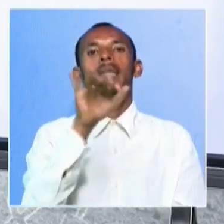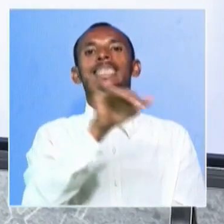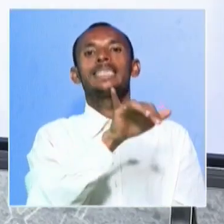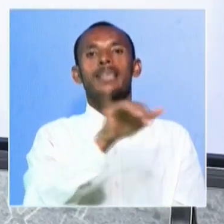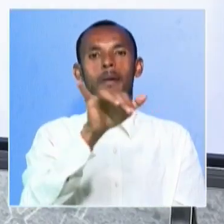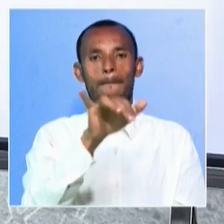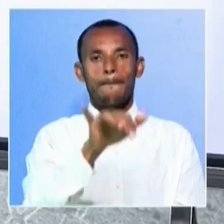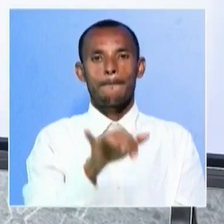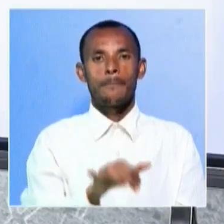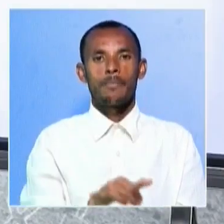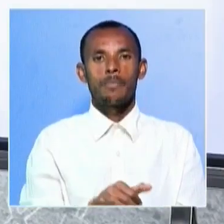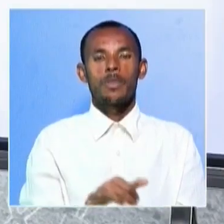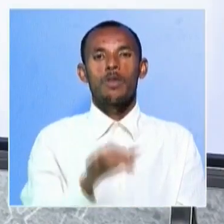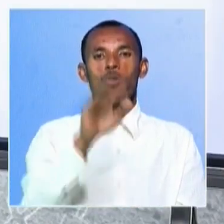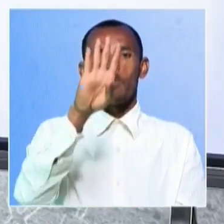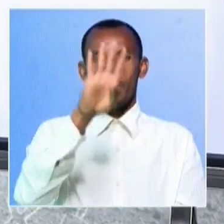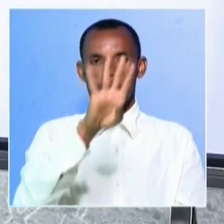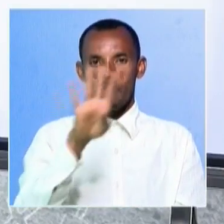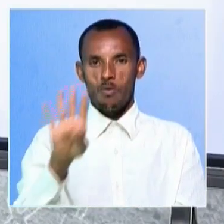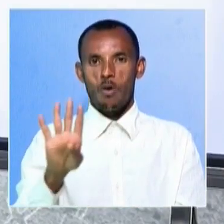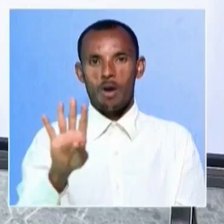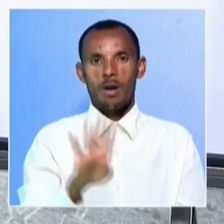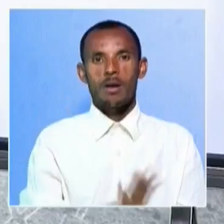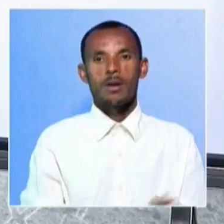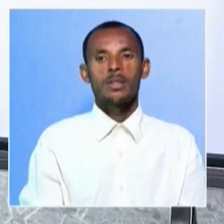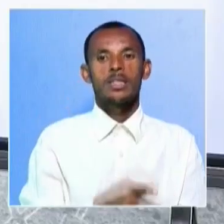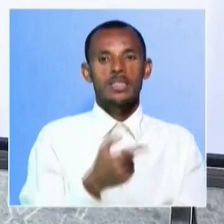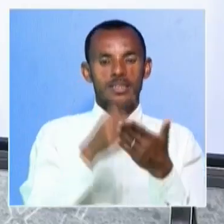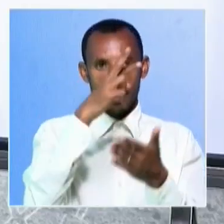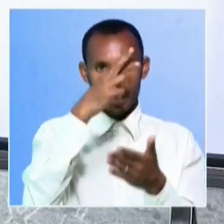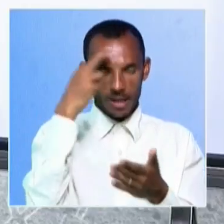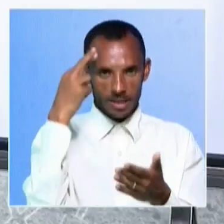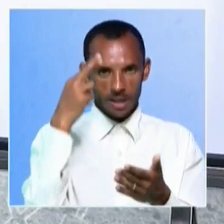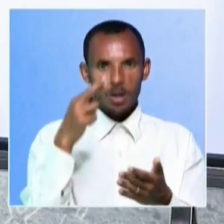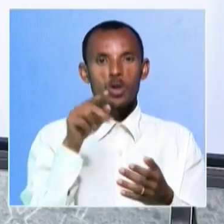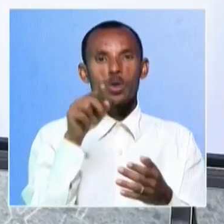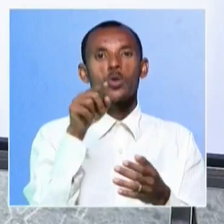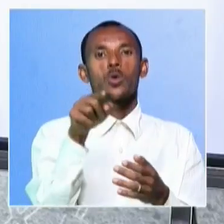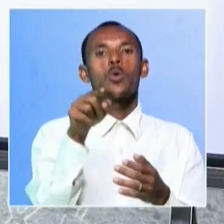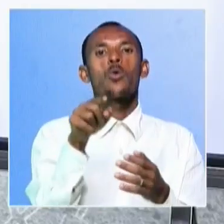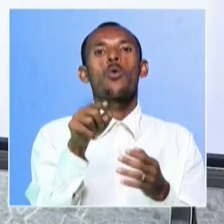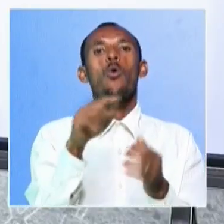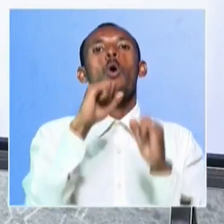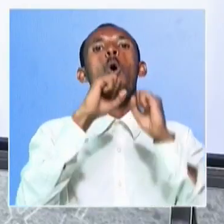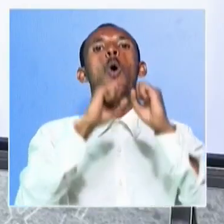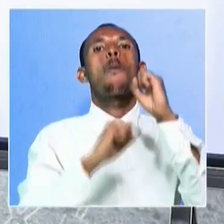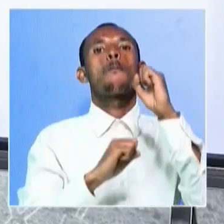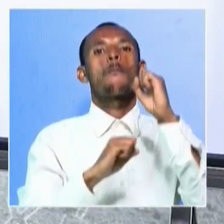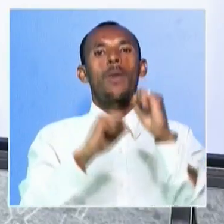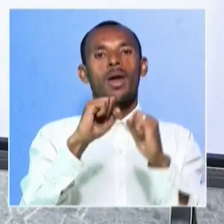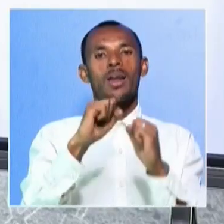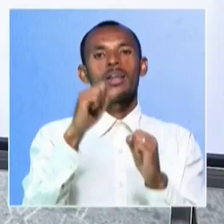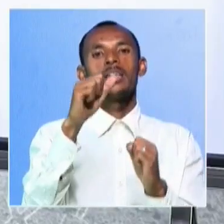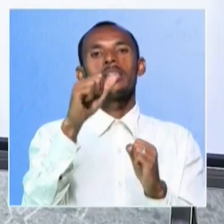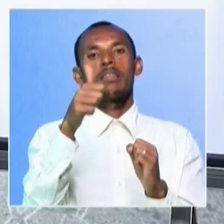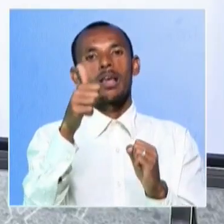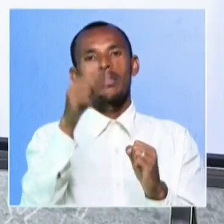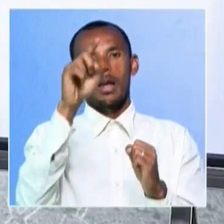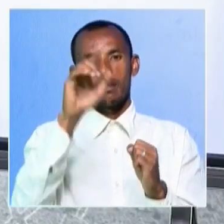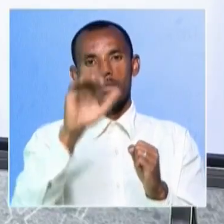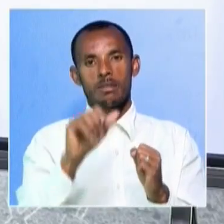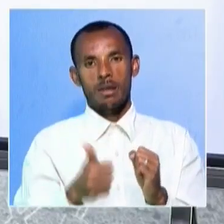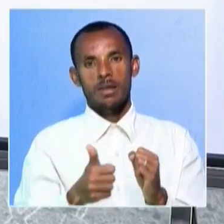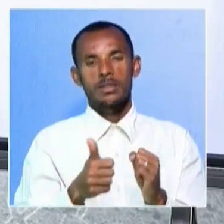okay? 4, 4, okay? In this case, you compare the tens digit,